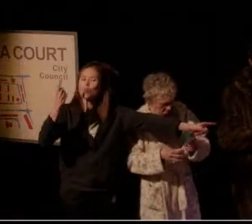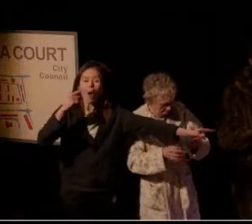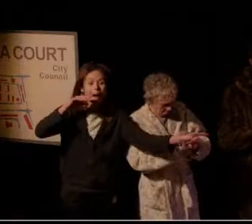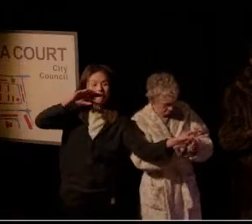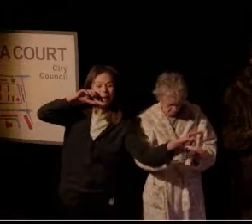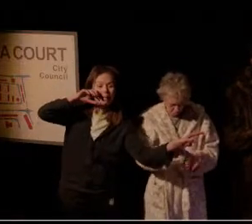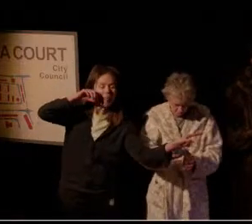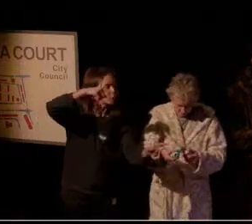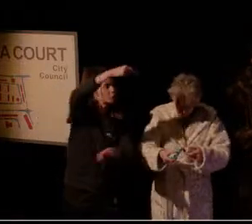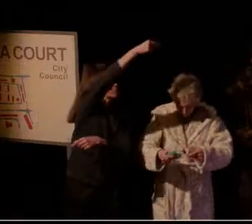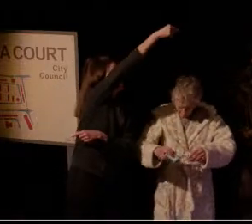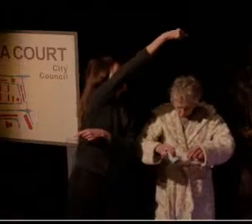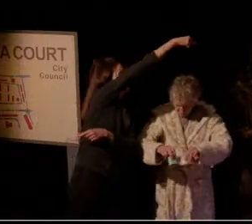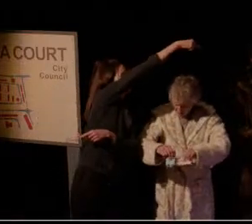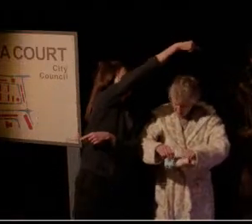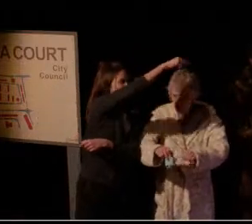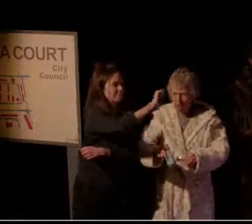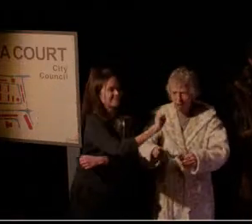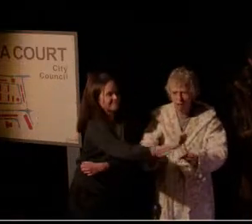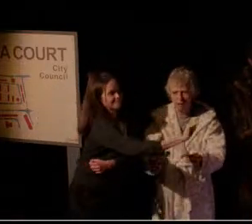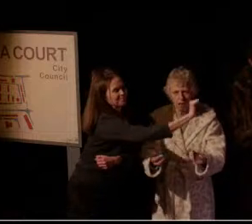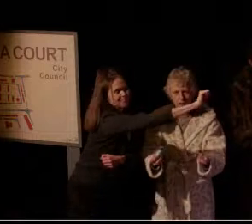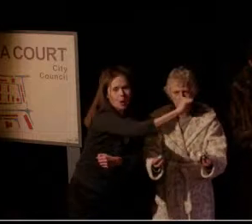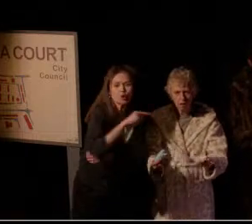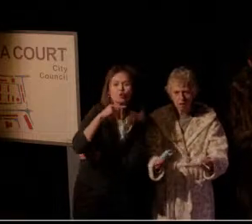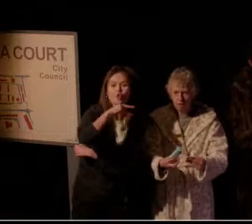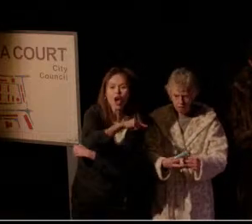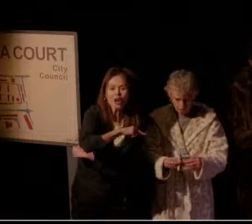What did the Christmas tree say to the decoration?